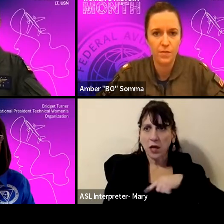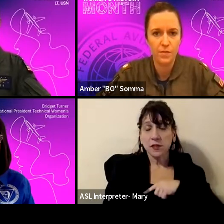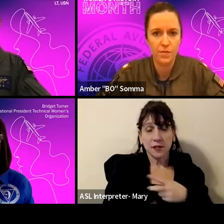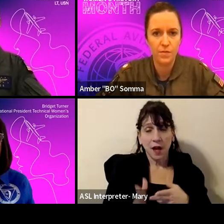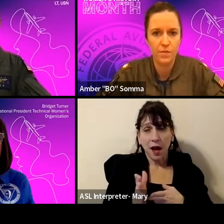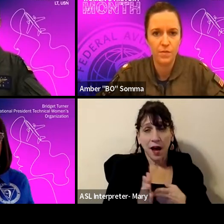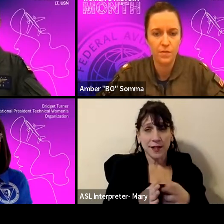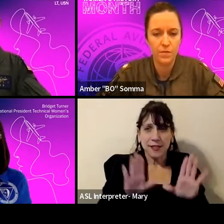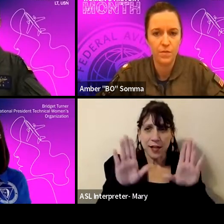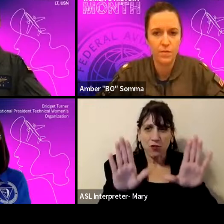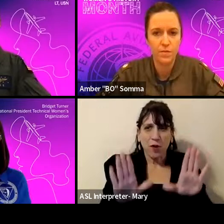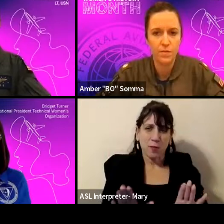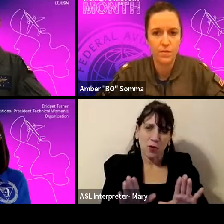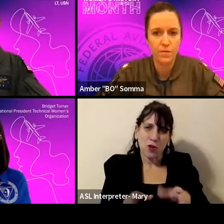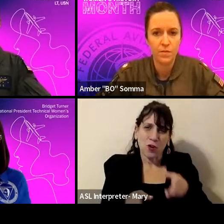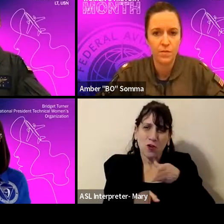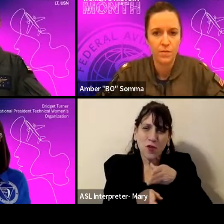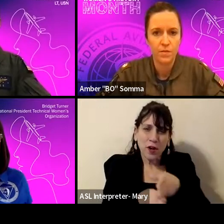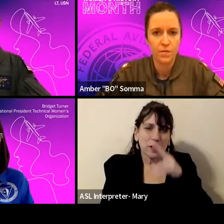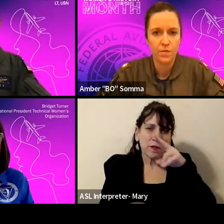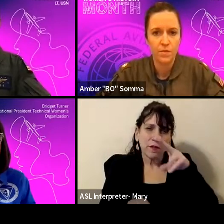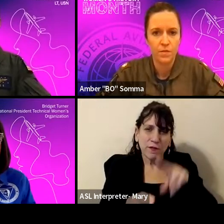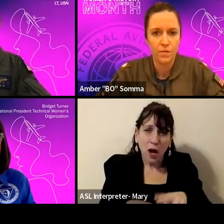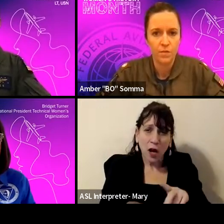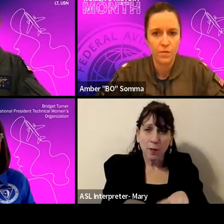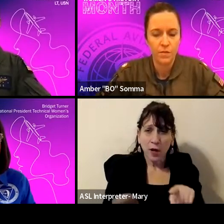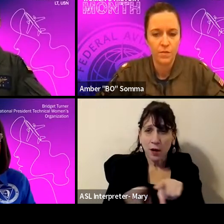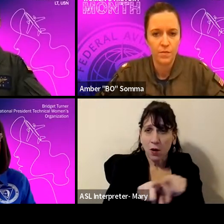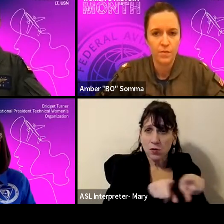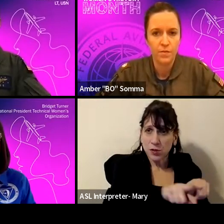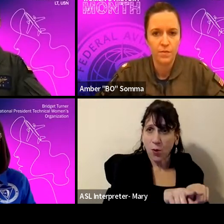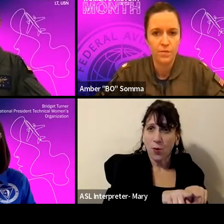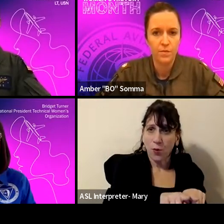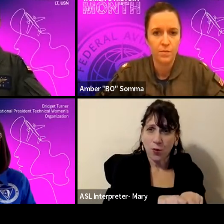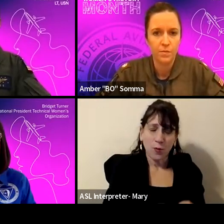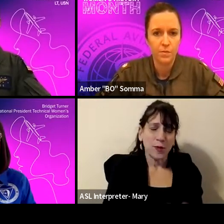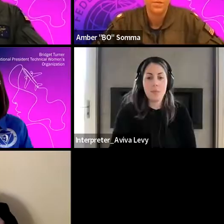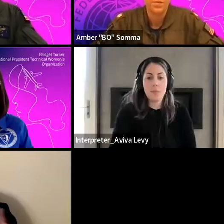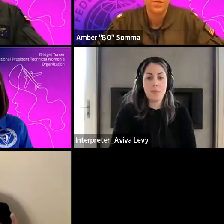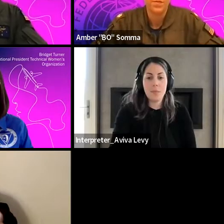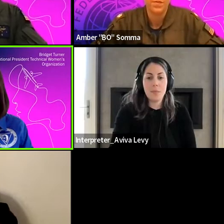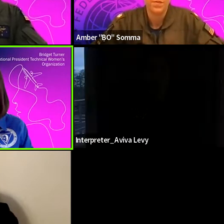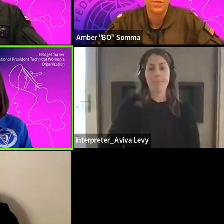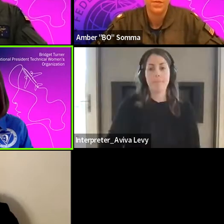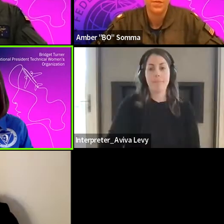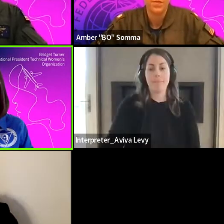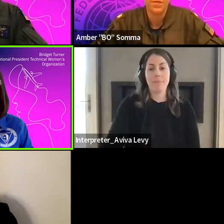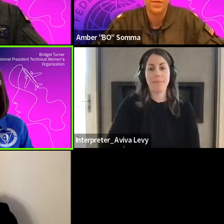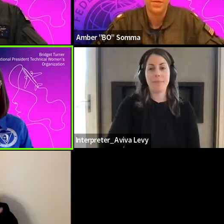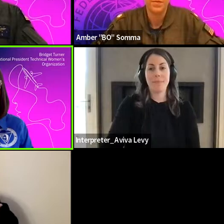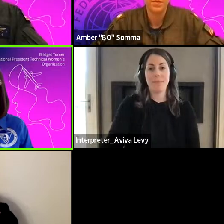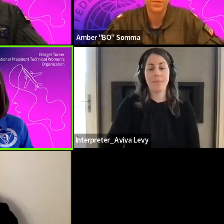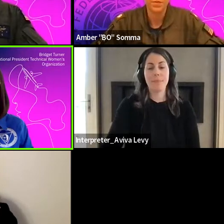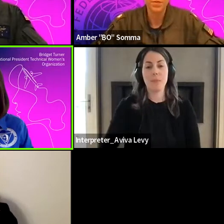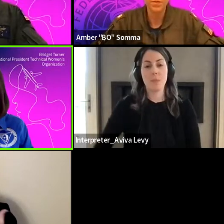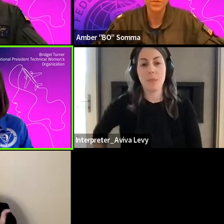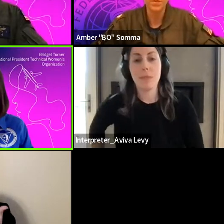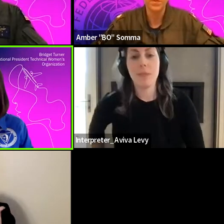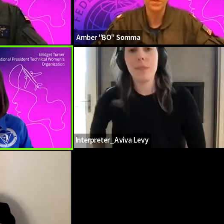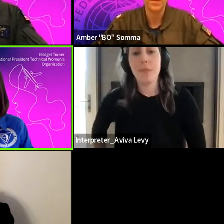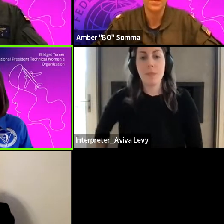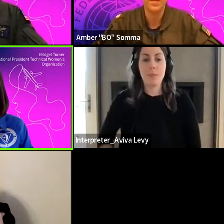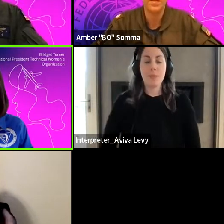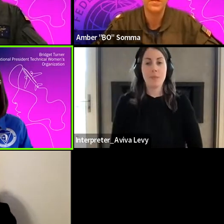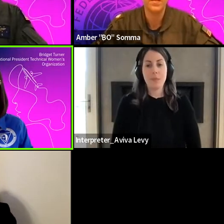honestly an incredible career. It's both fun, but also I would say very safe. Thank you. Anyone else would like